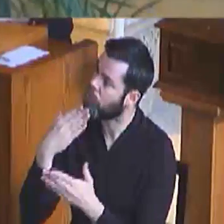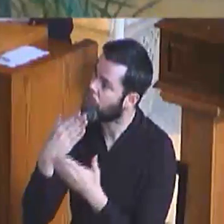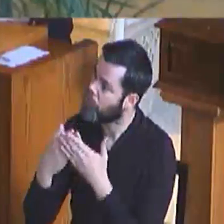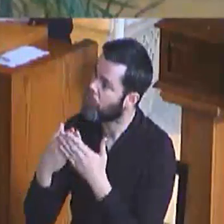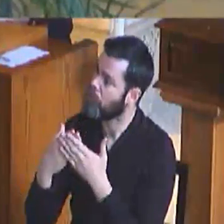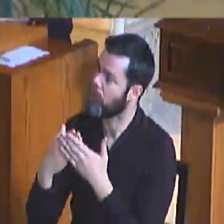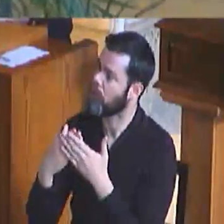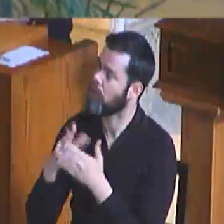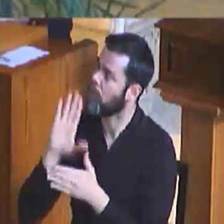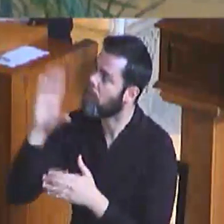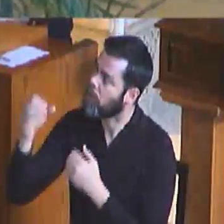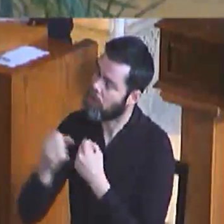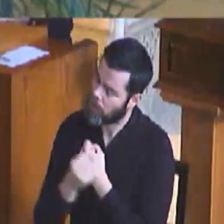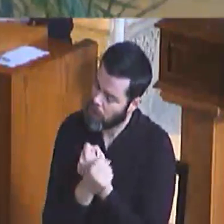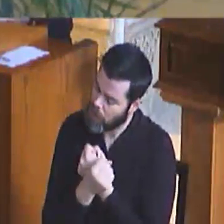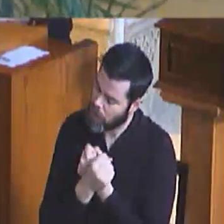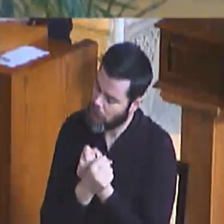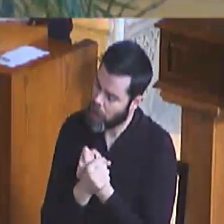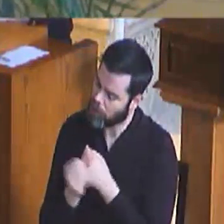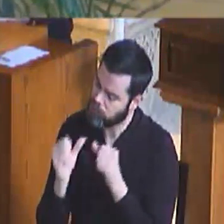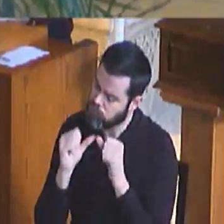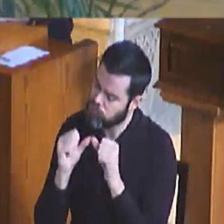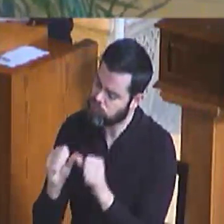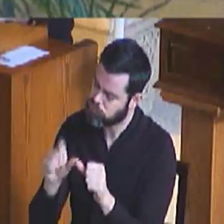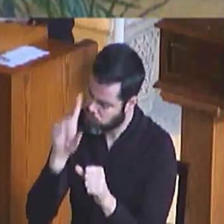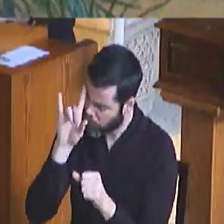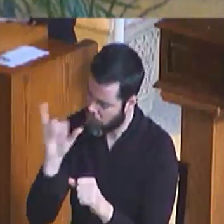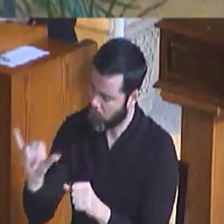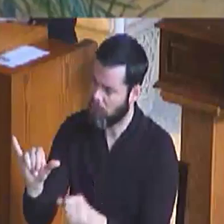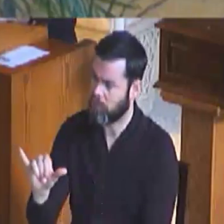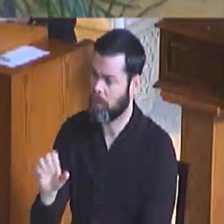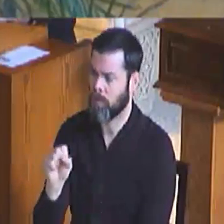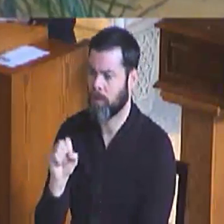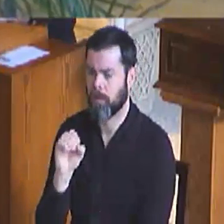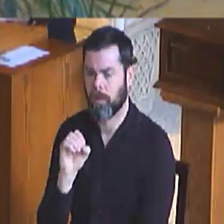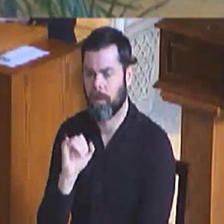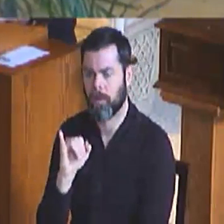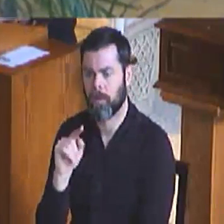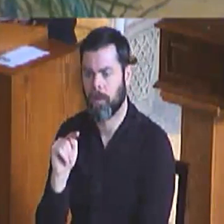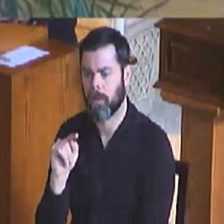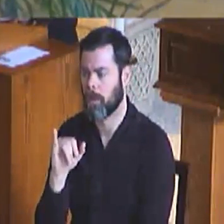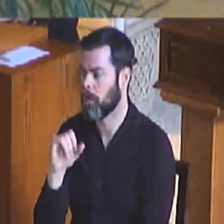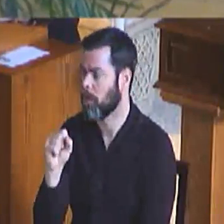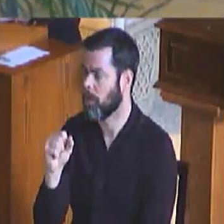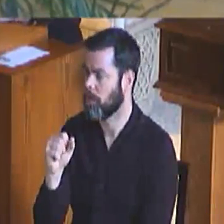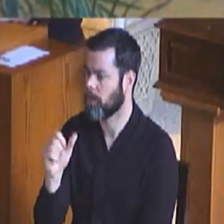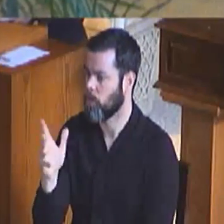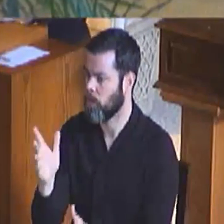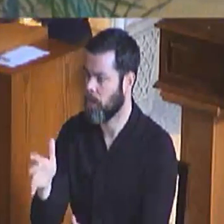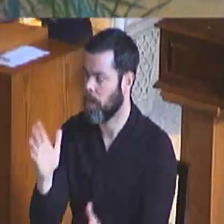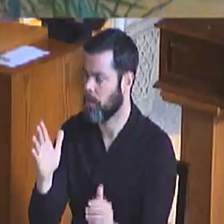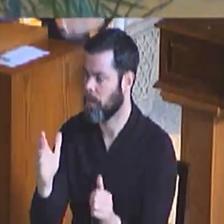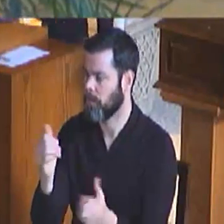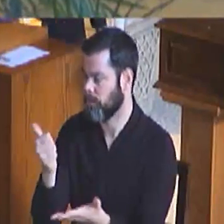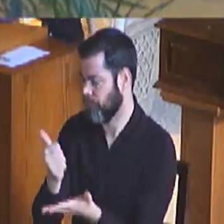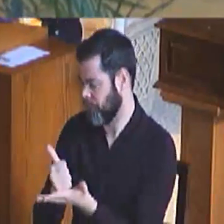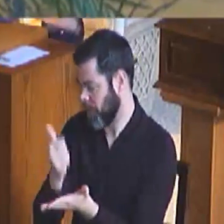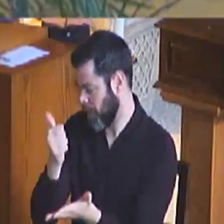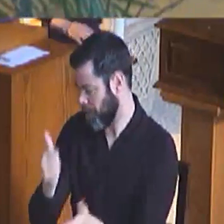forever. And so it is, and so we let it be. Amen.